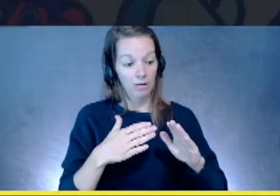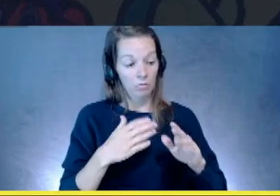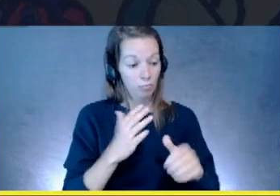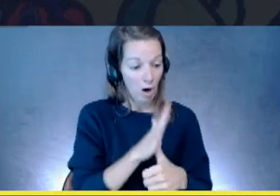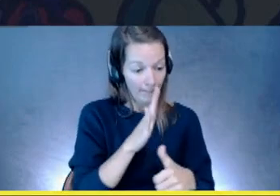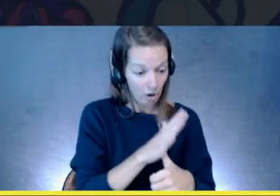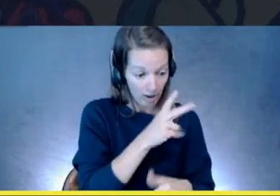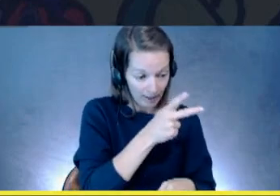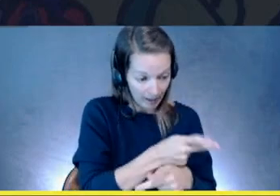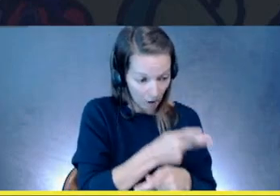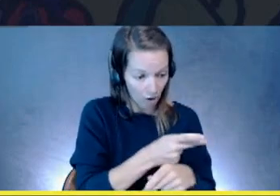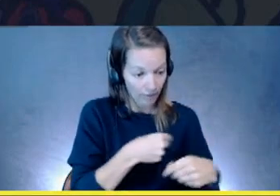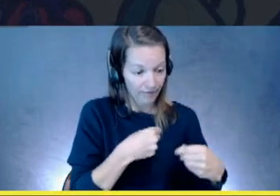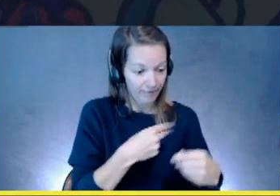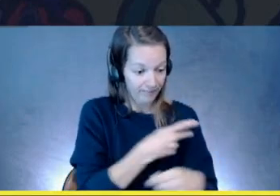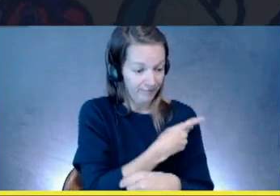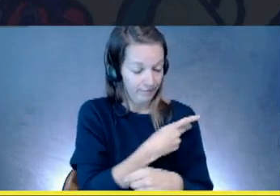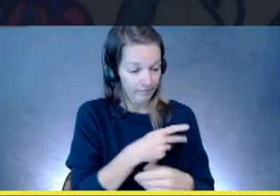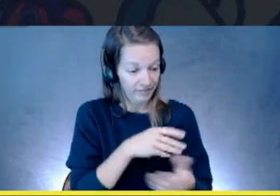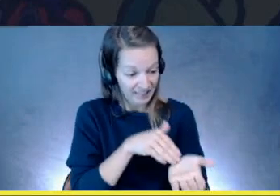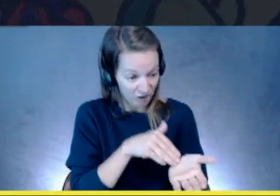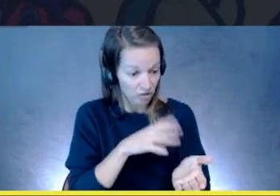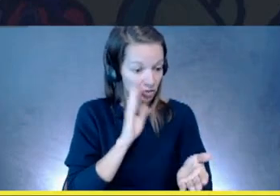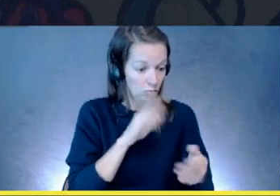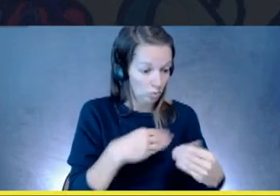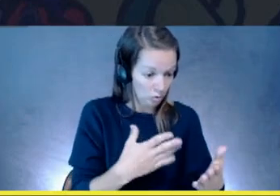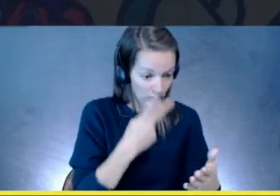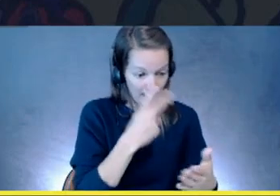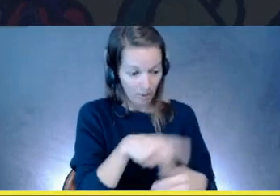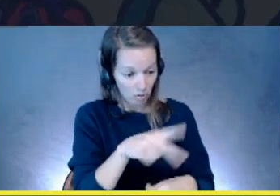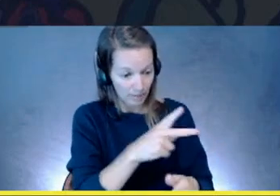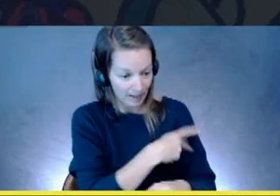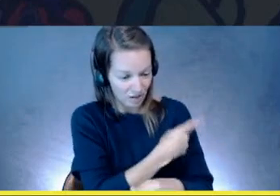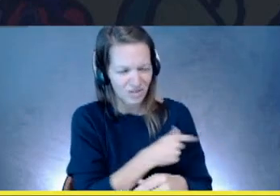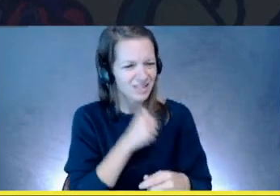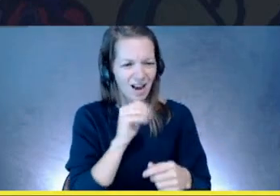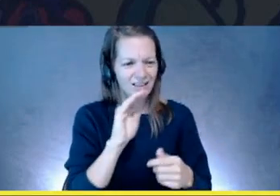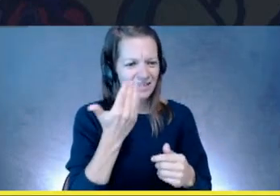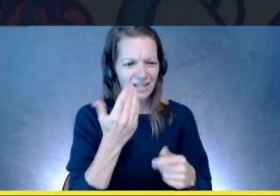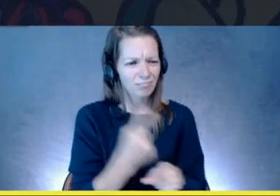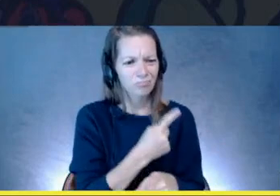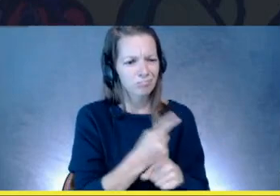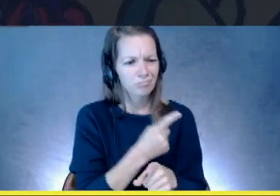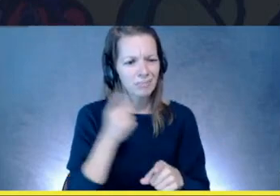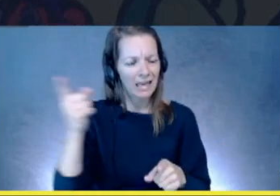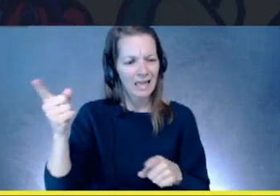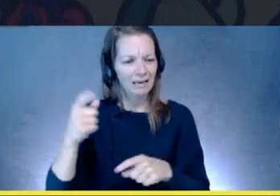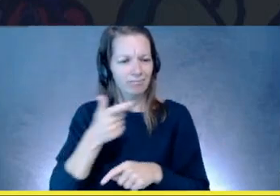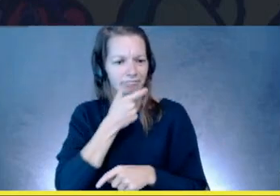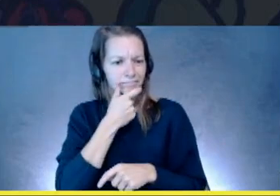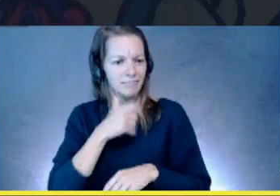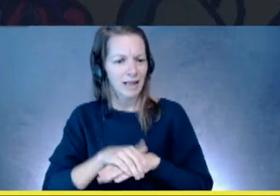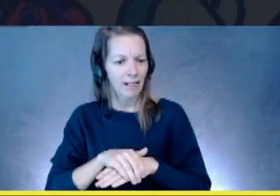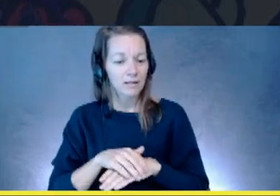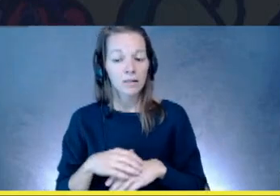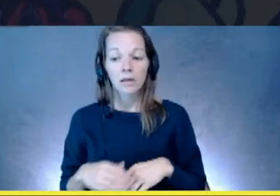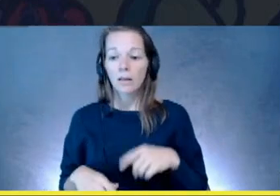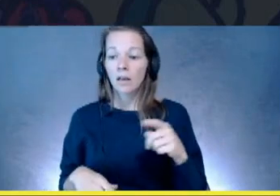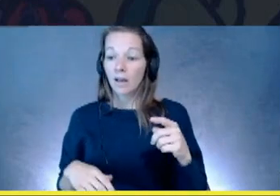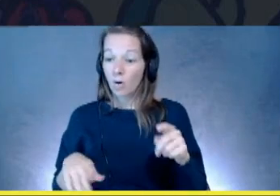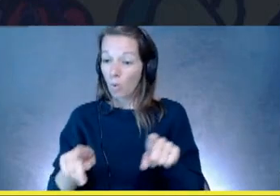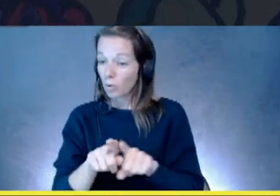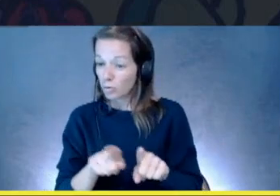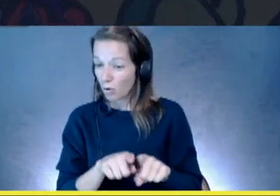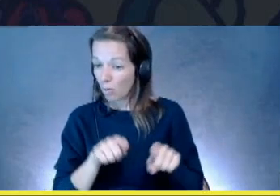provided to those patients in the community does not seem to be adequate in England. And equally, if we look at the number